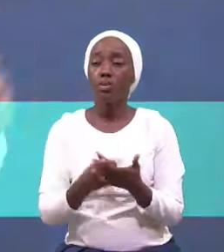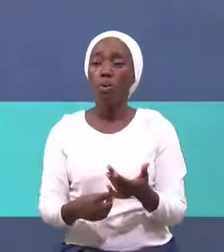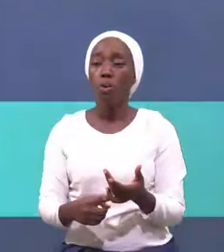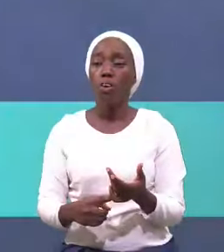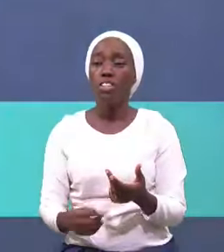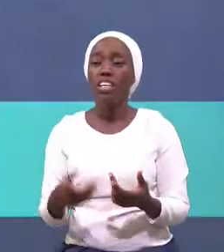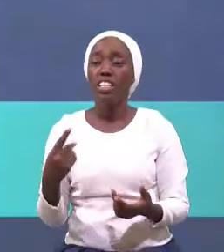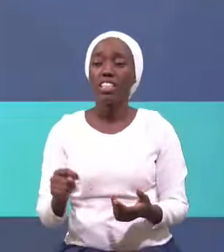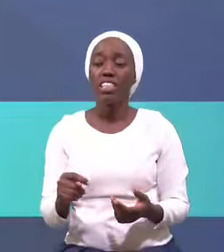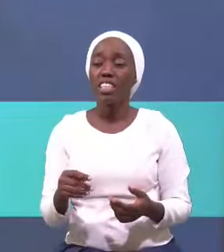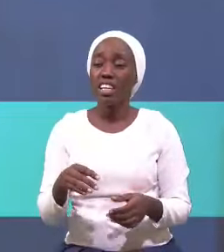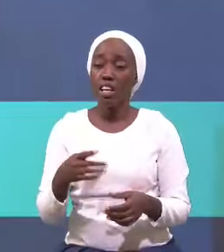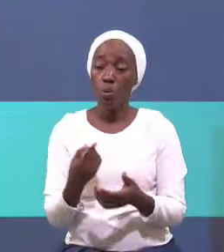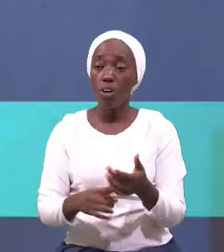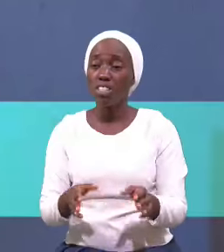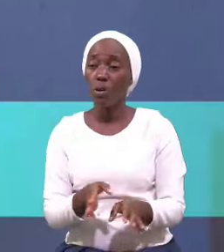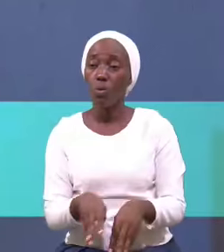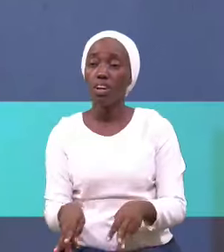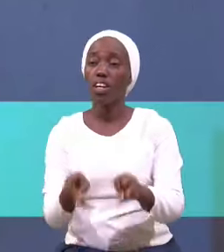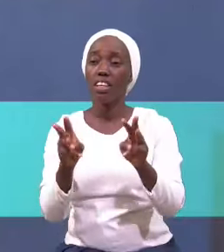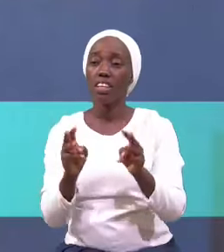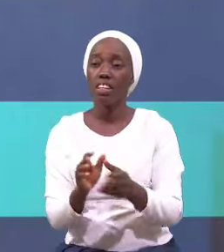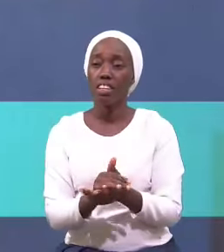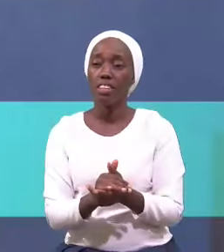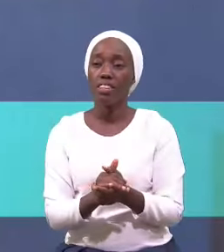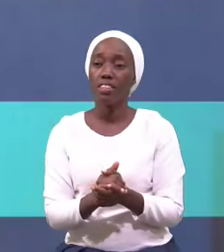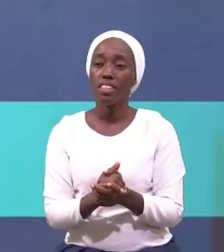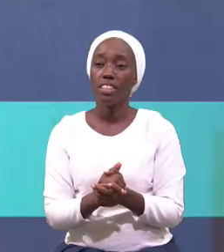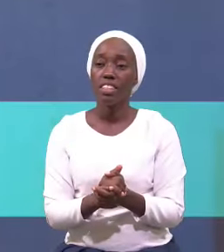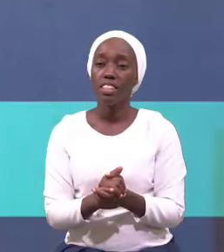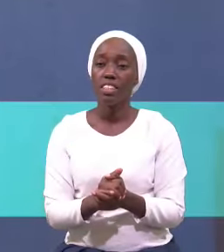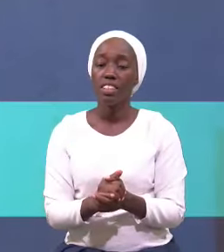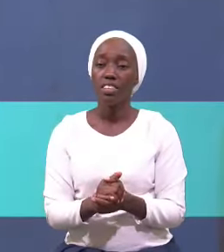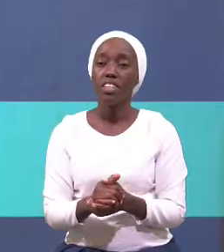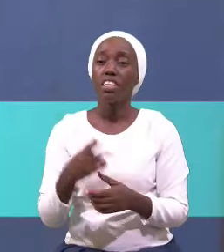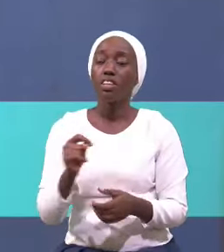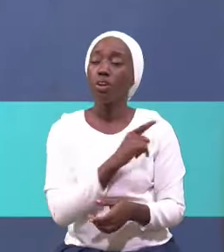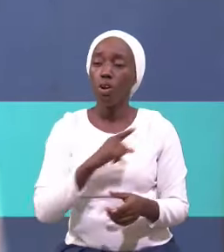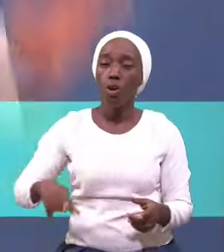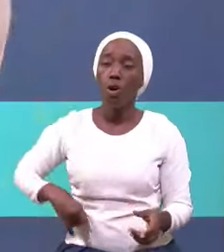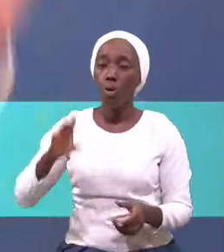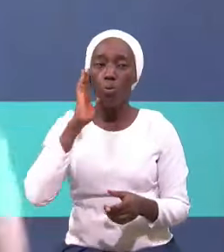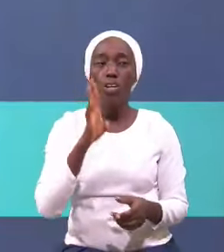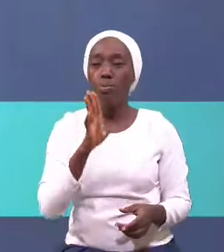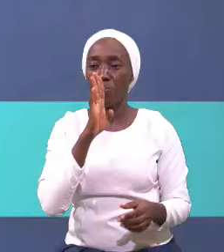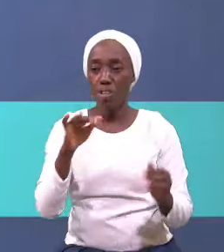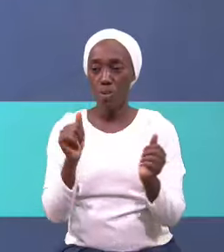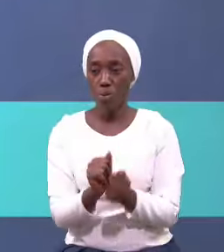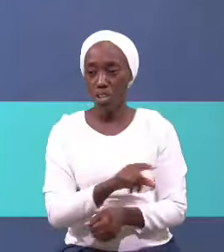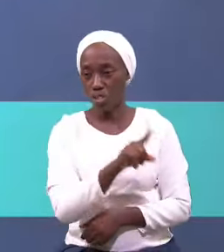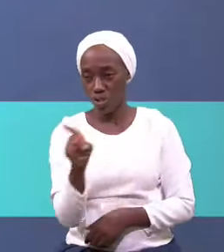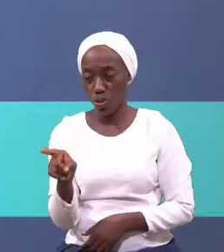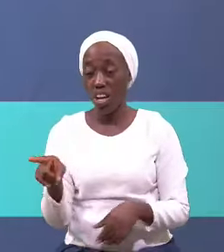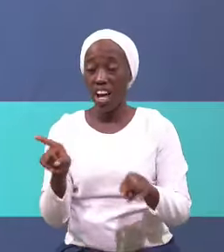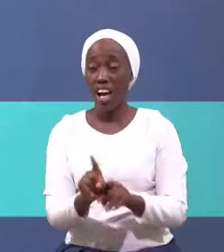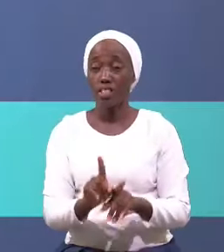resist not the spirit. The Lord will be with you. And as you go from